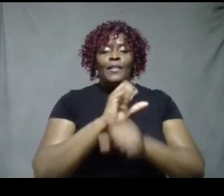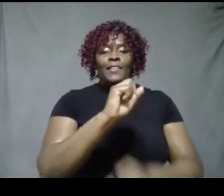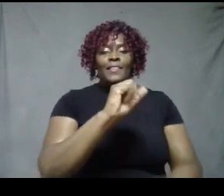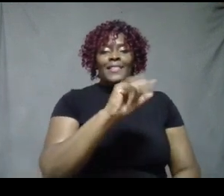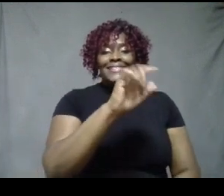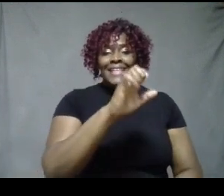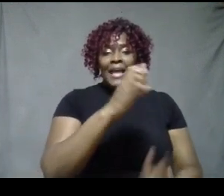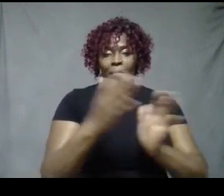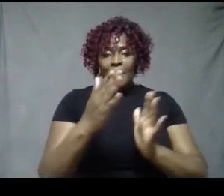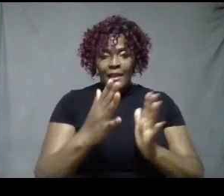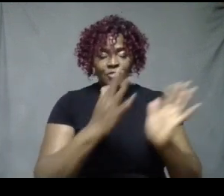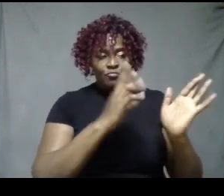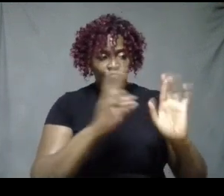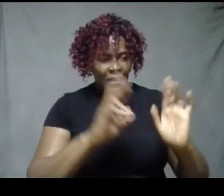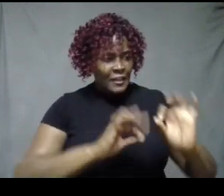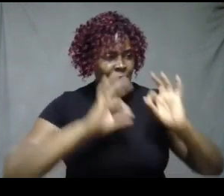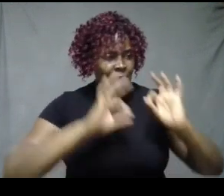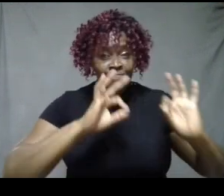as possible. So